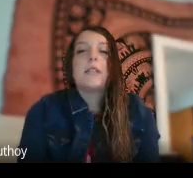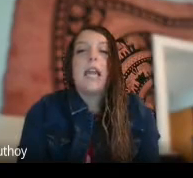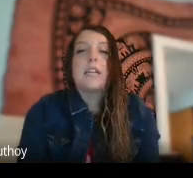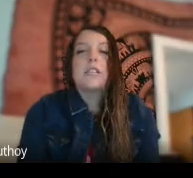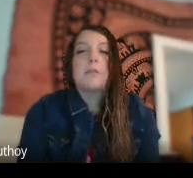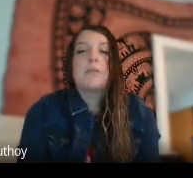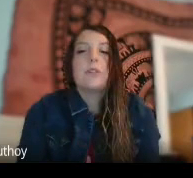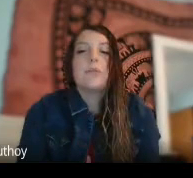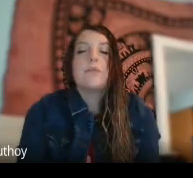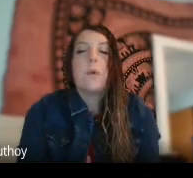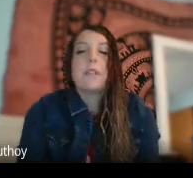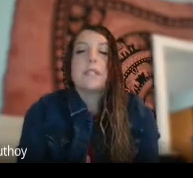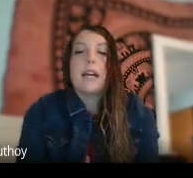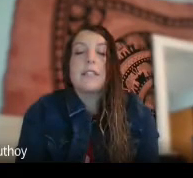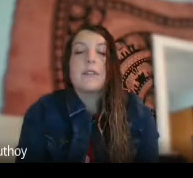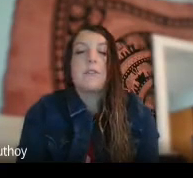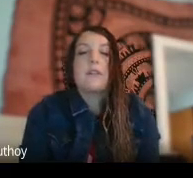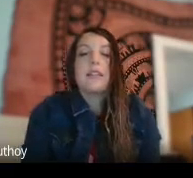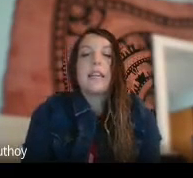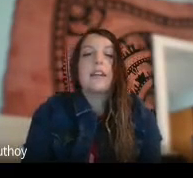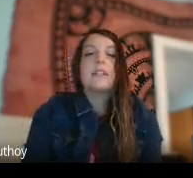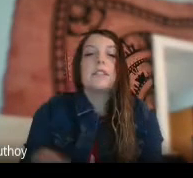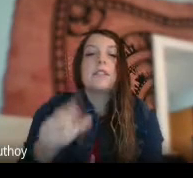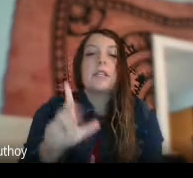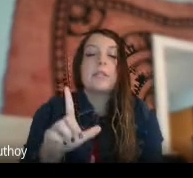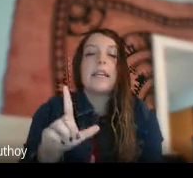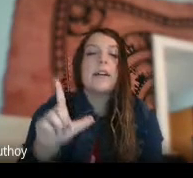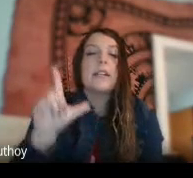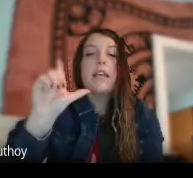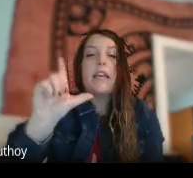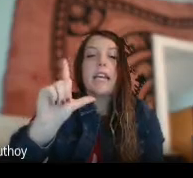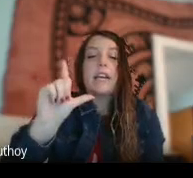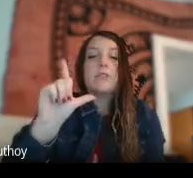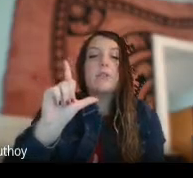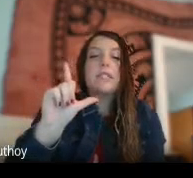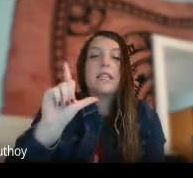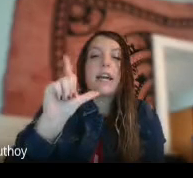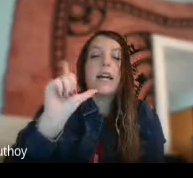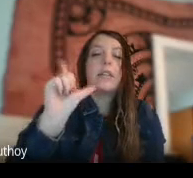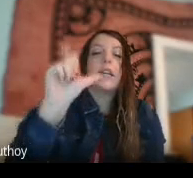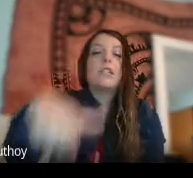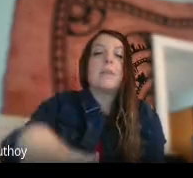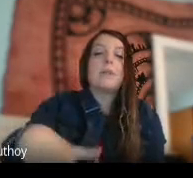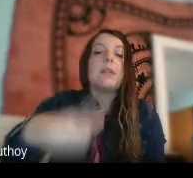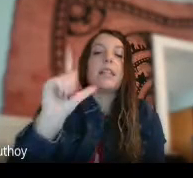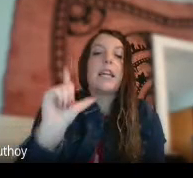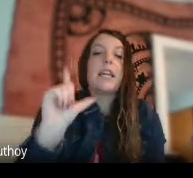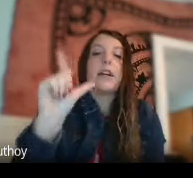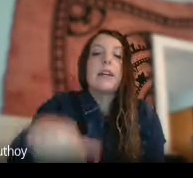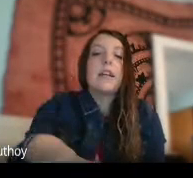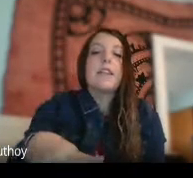is also the hand shape you use for the sign. So for later, it starts with an L, and you see an L hand shape,